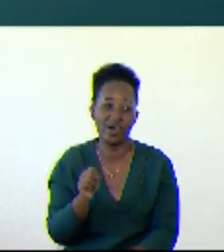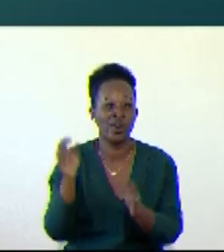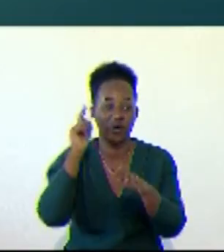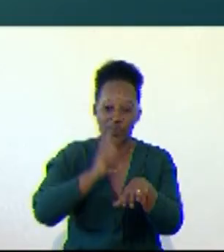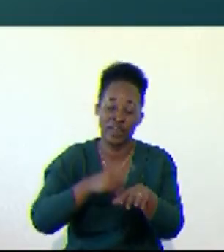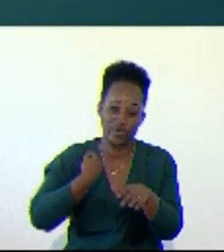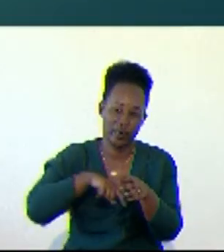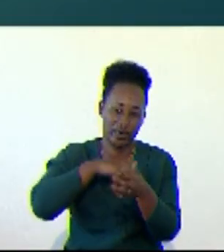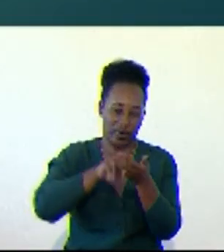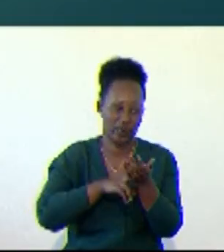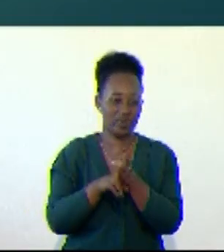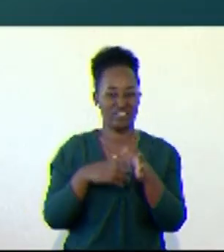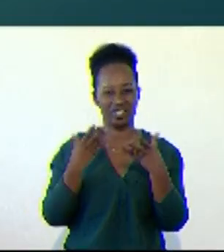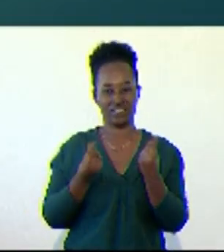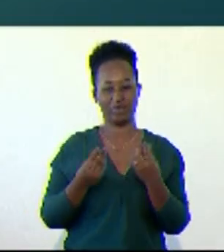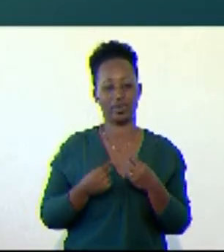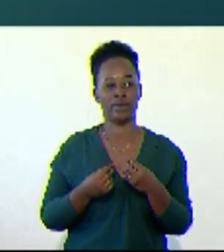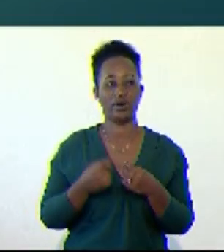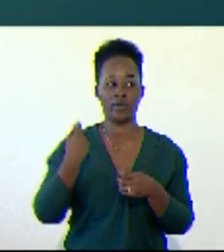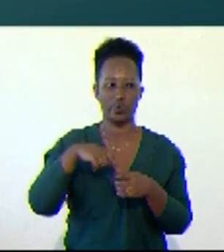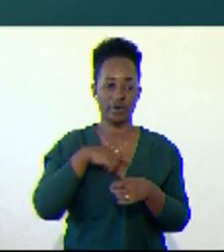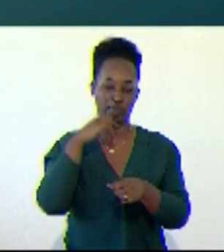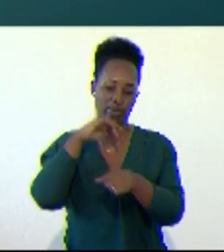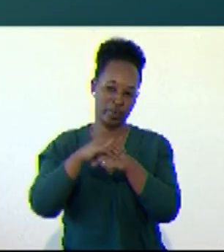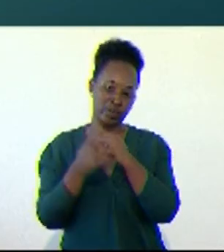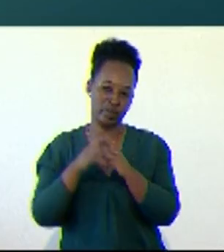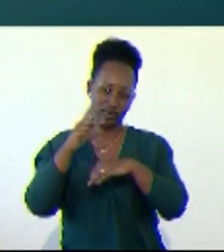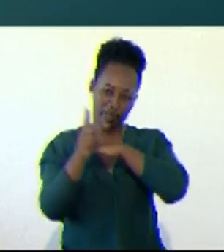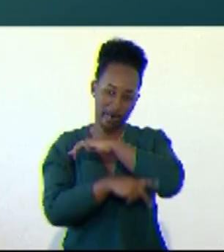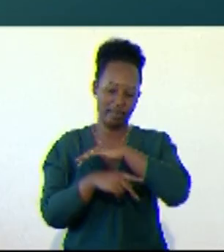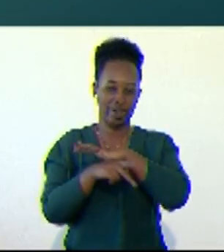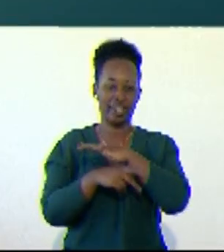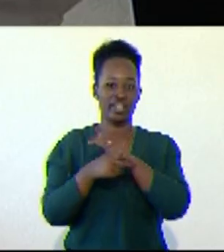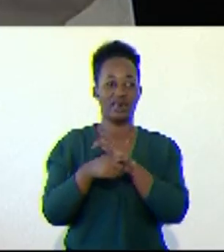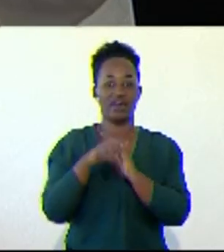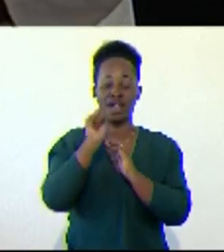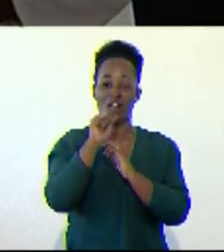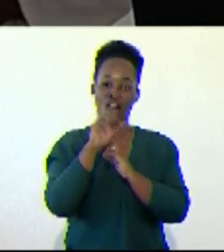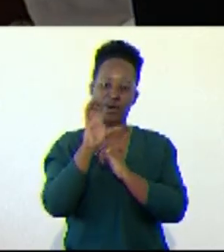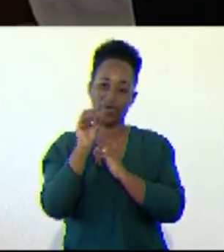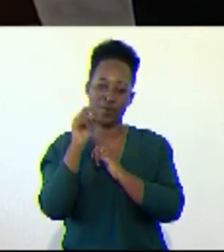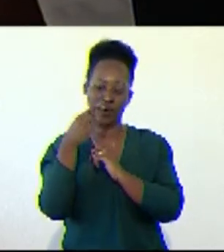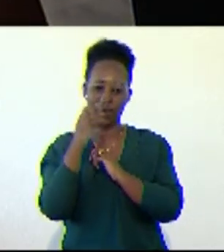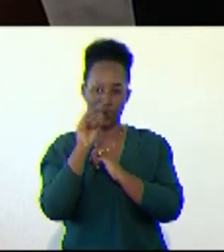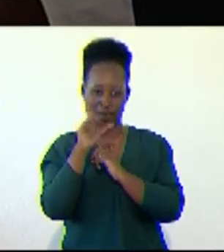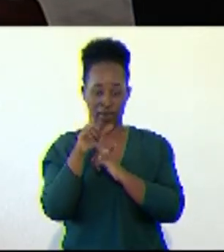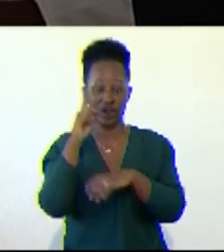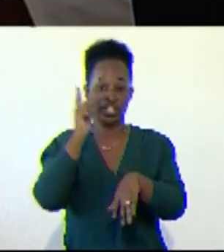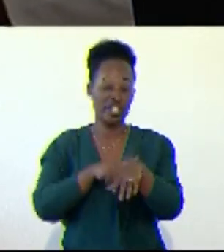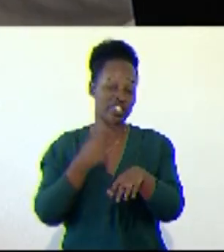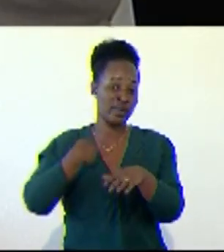simplest aldehyde, we always produce a primary alcohol. When we use a secondary